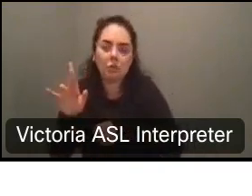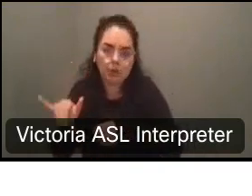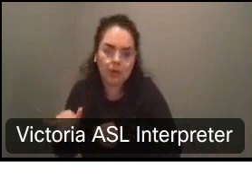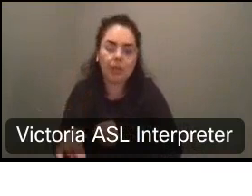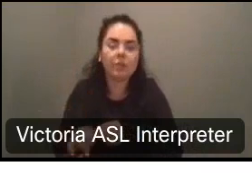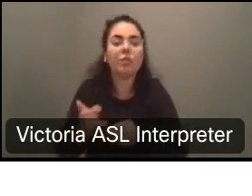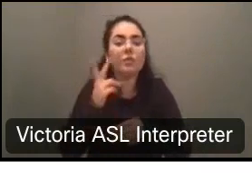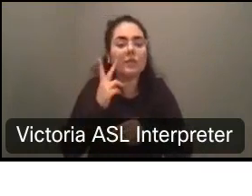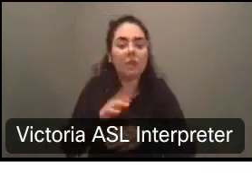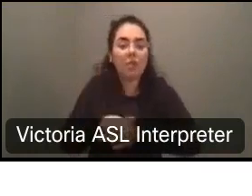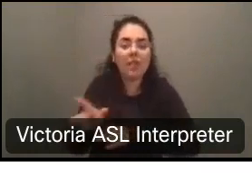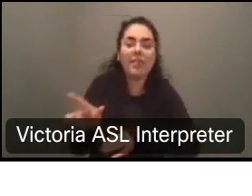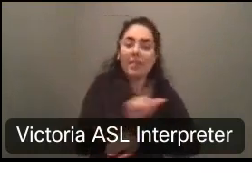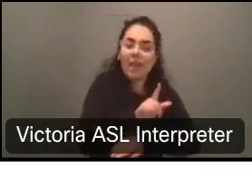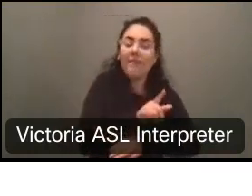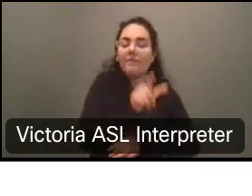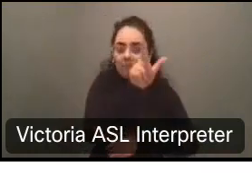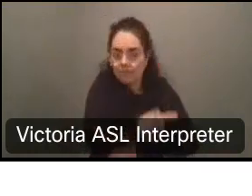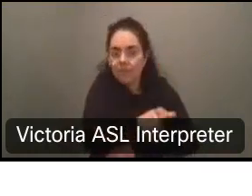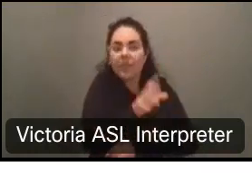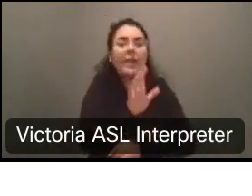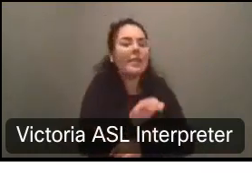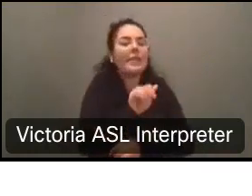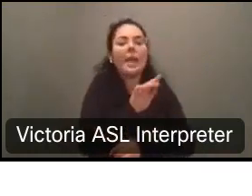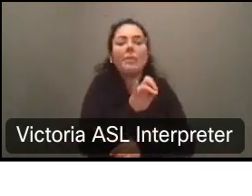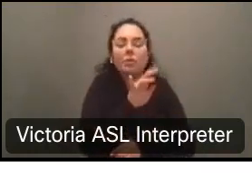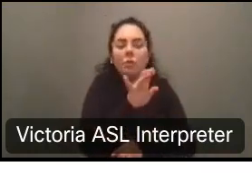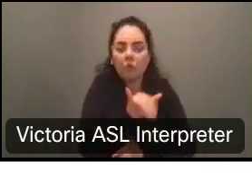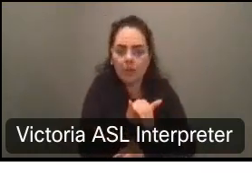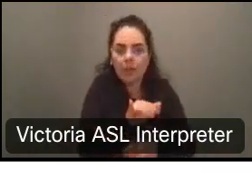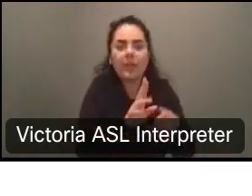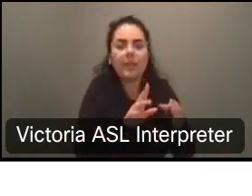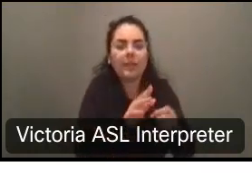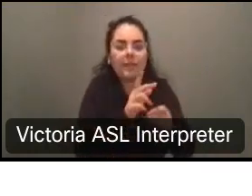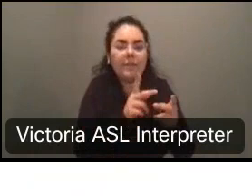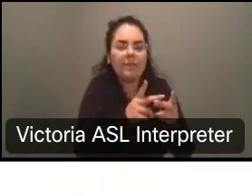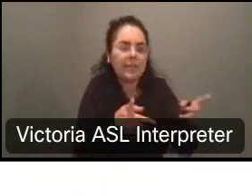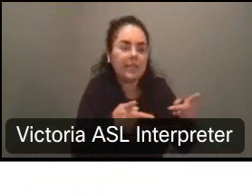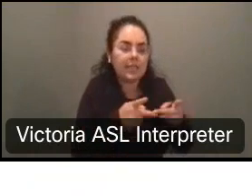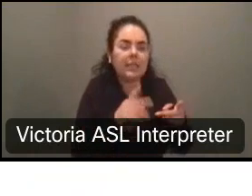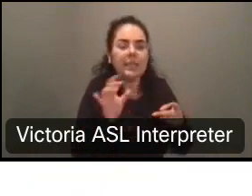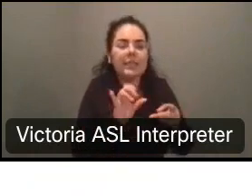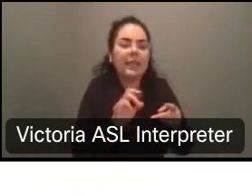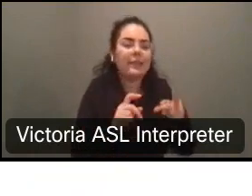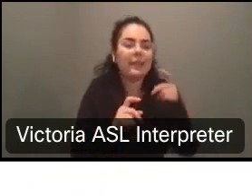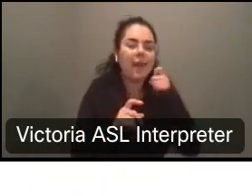on the left is purely our ambulatory facilities looking against each other. It's like an apples to